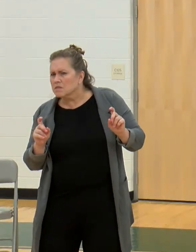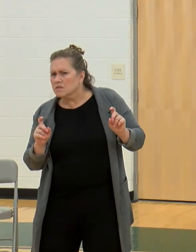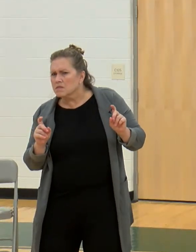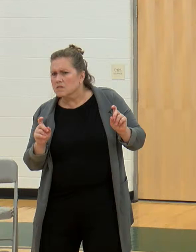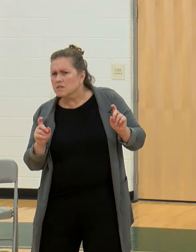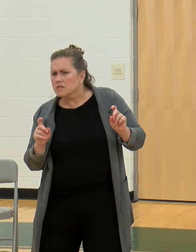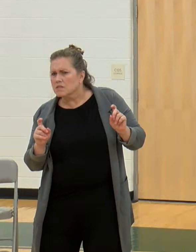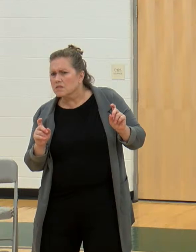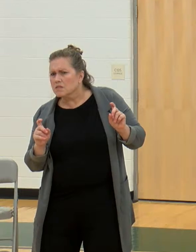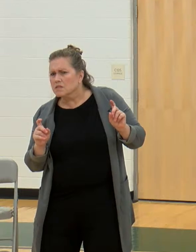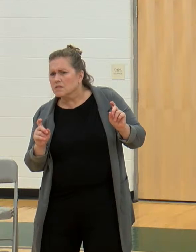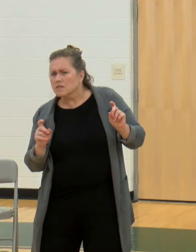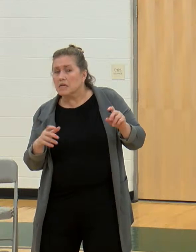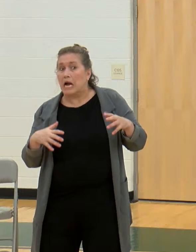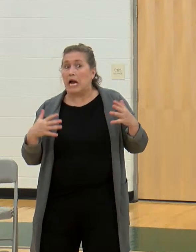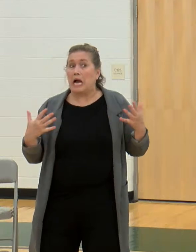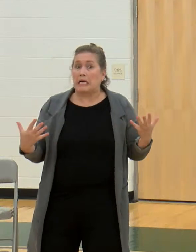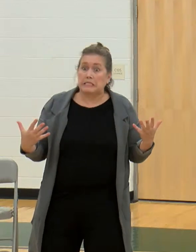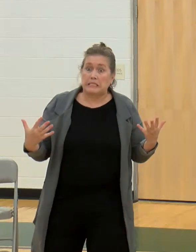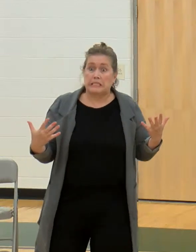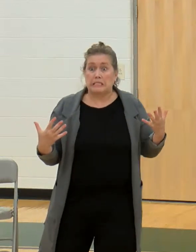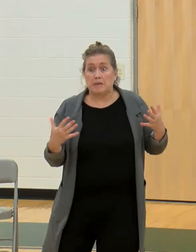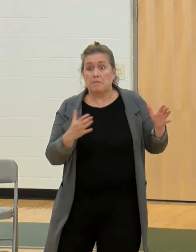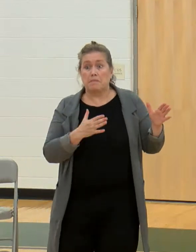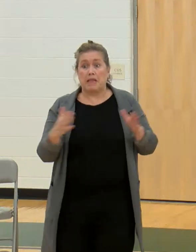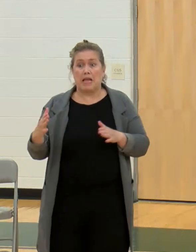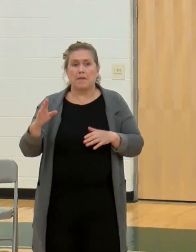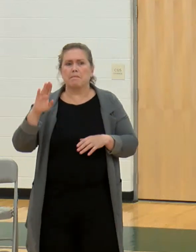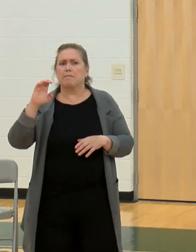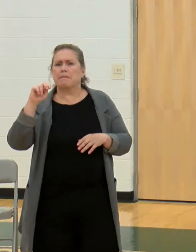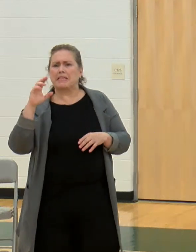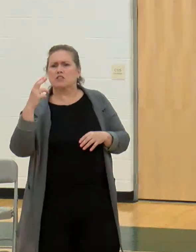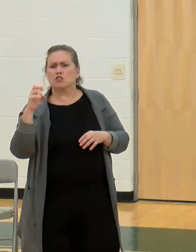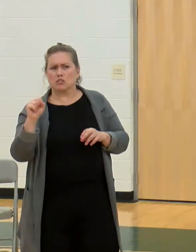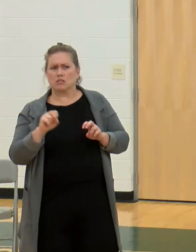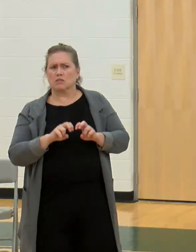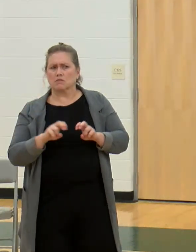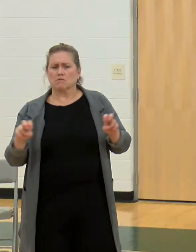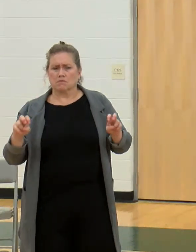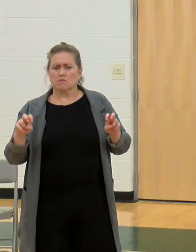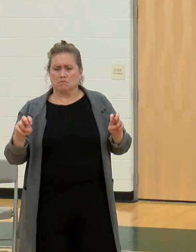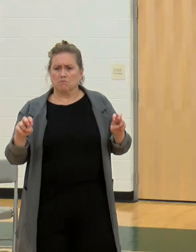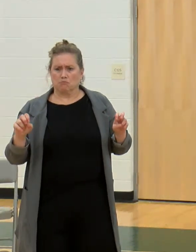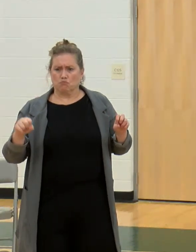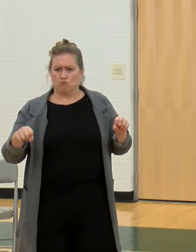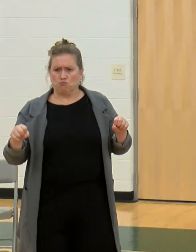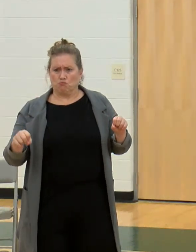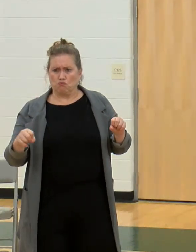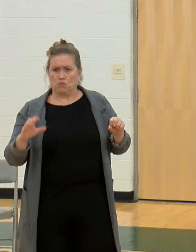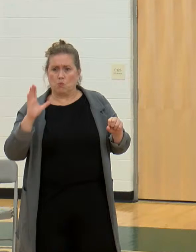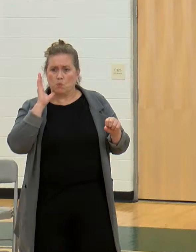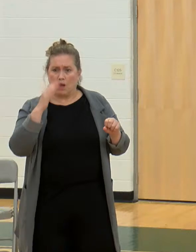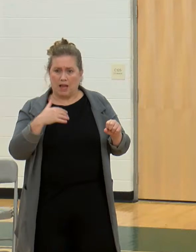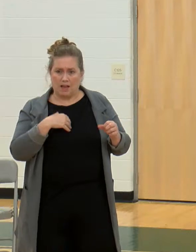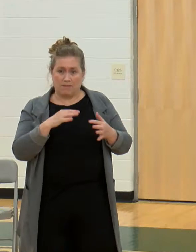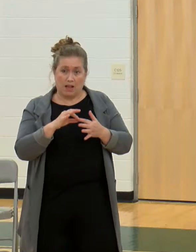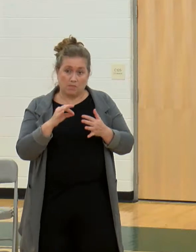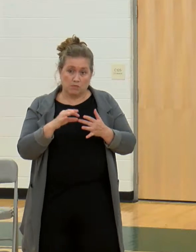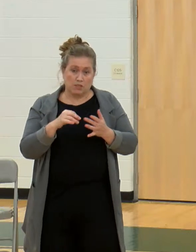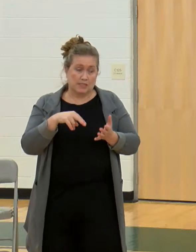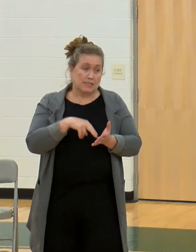The intention is for there to be benches underneath it so that it's shaded seating, places for people to stand, places for people to sit. Do you know if there will